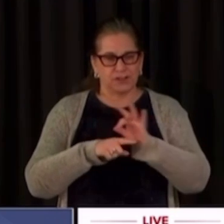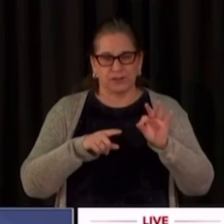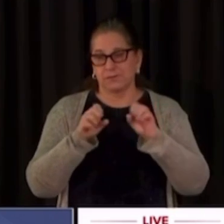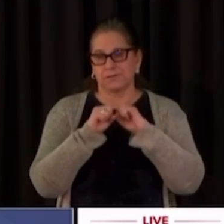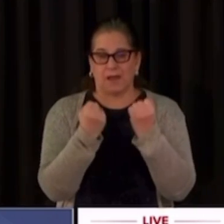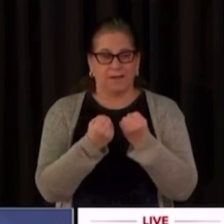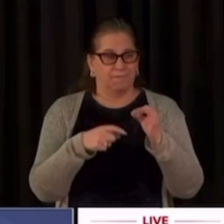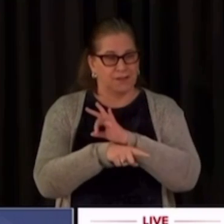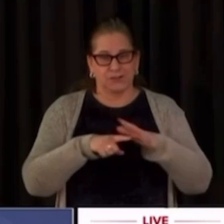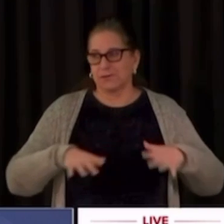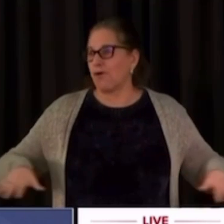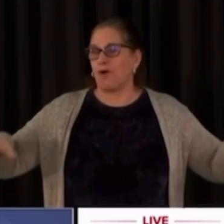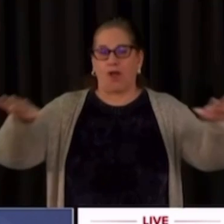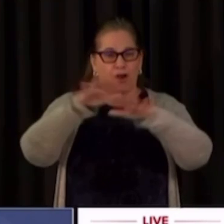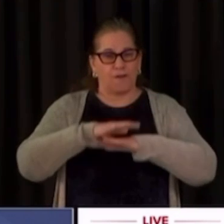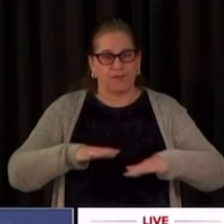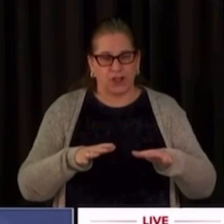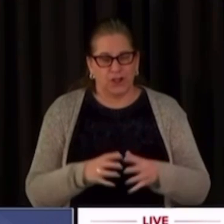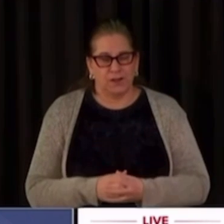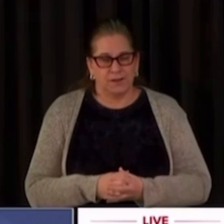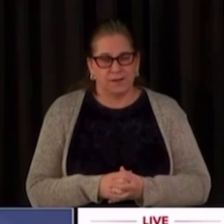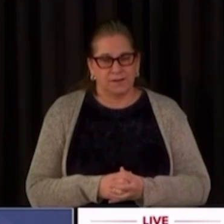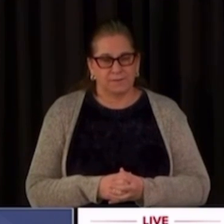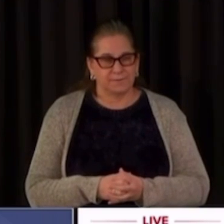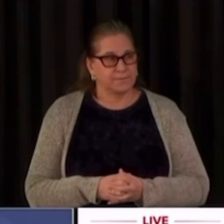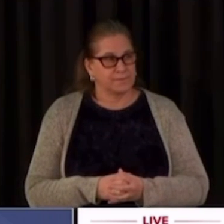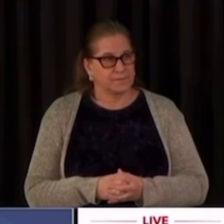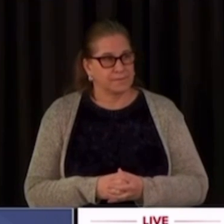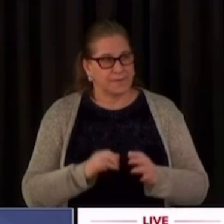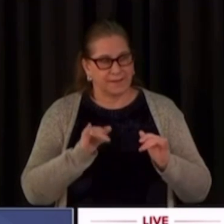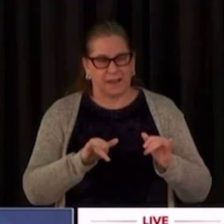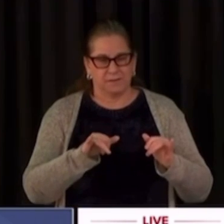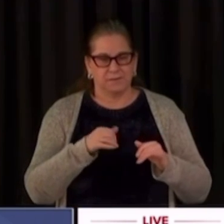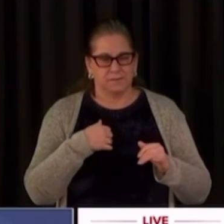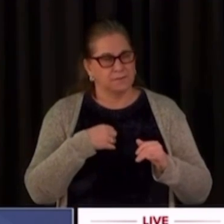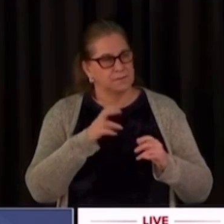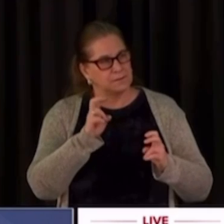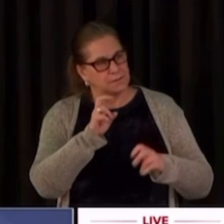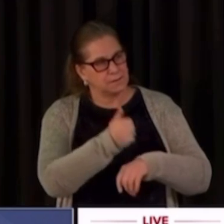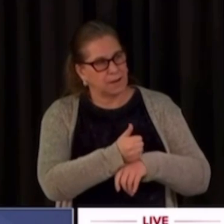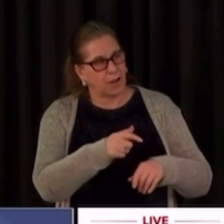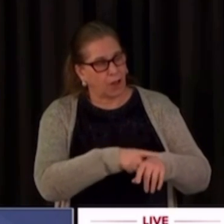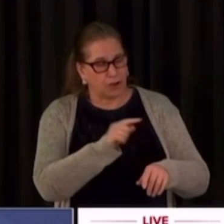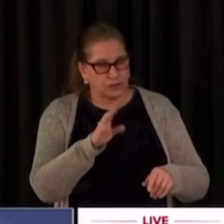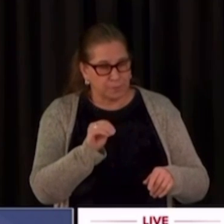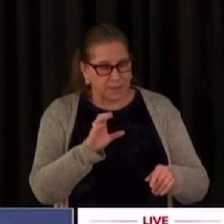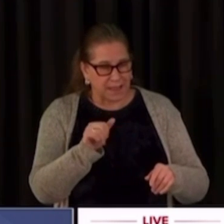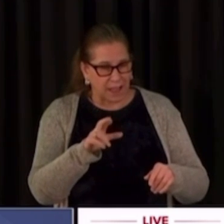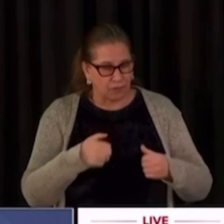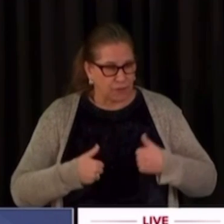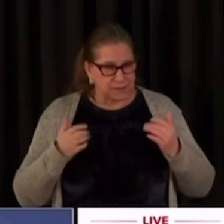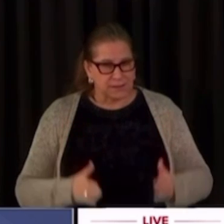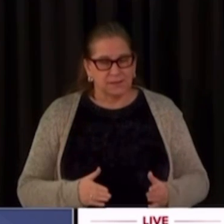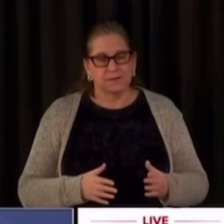particular phase or tier within a phase. While the district is still unable to definitively state